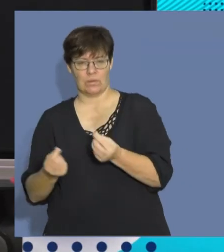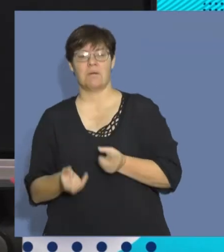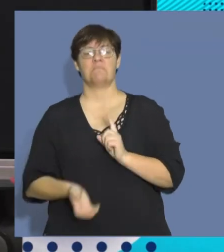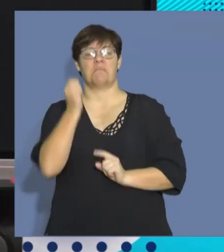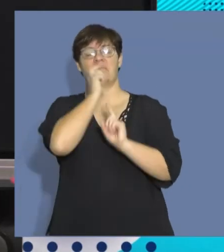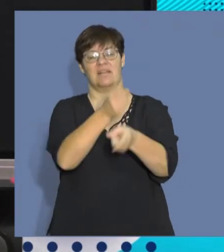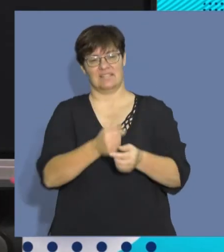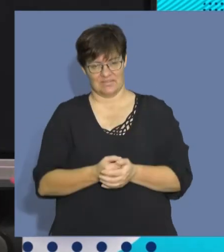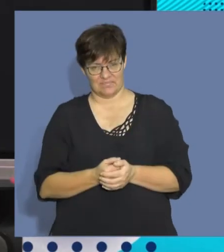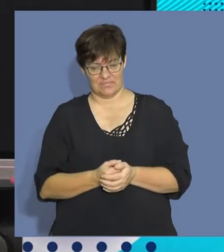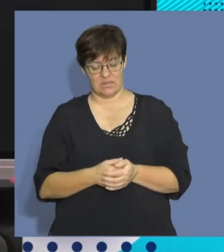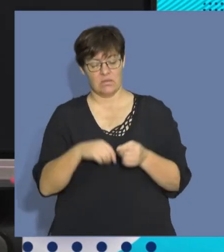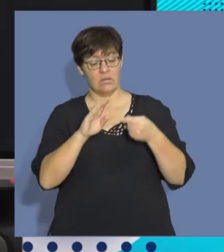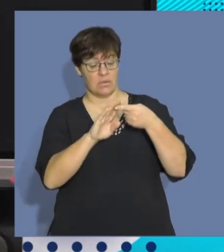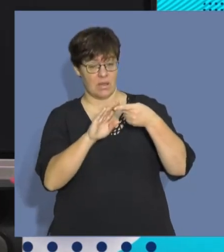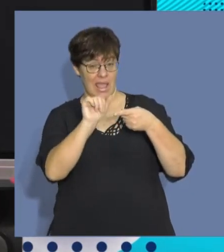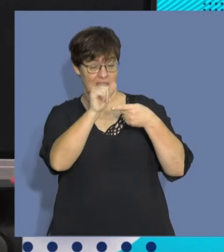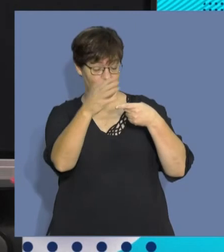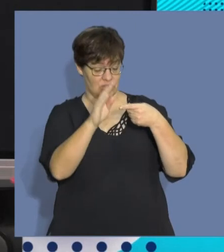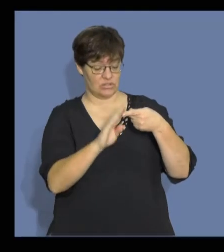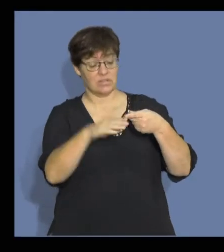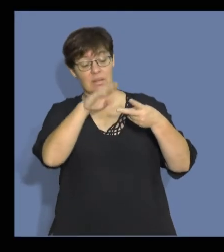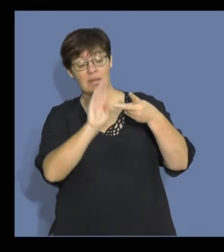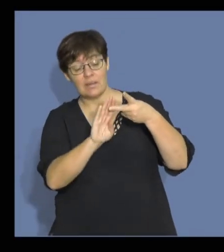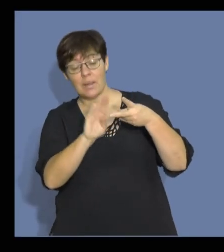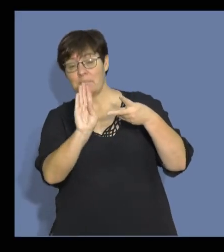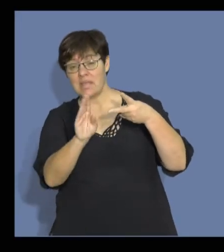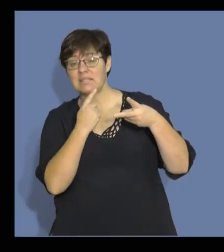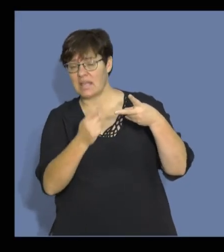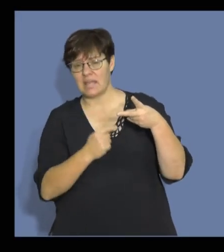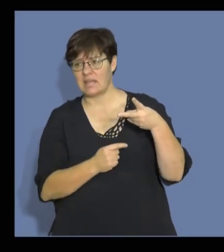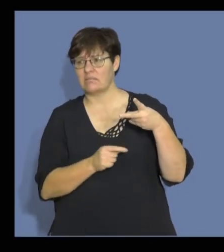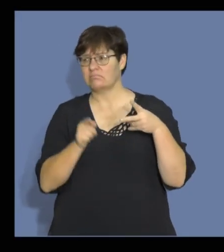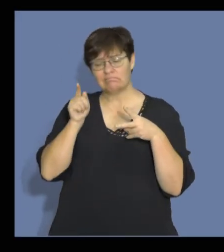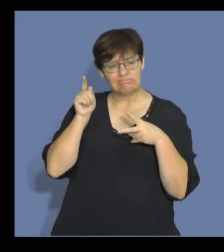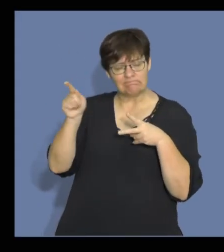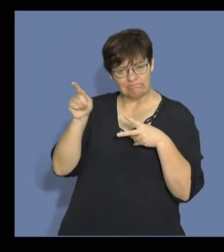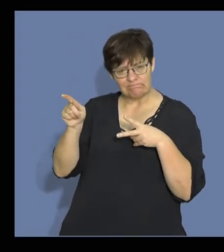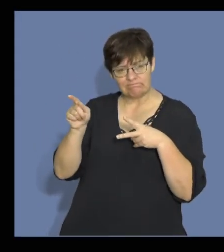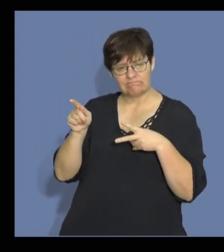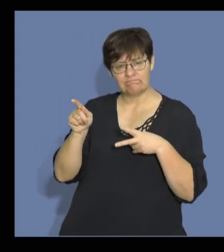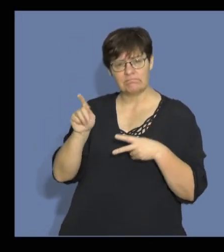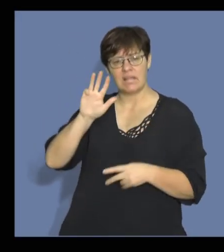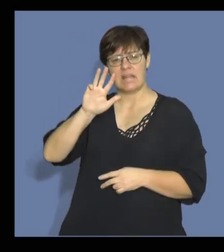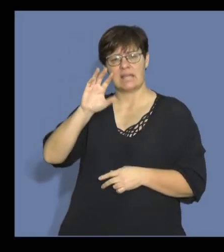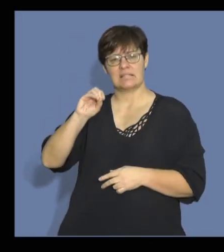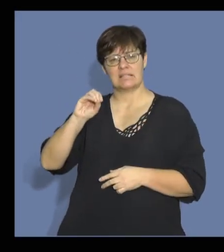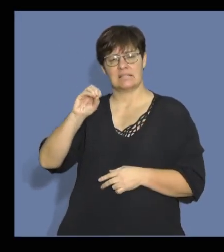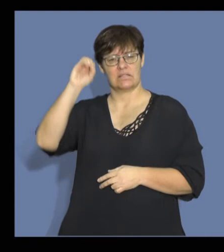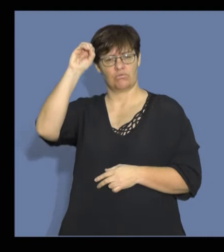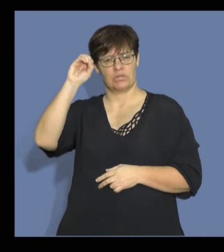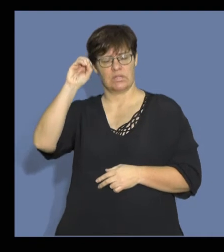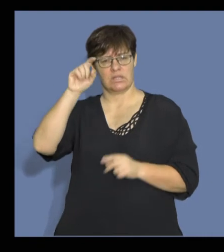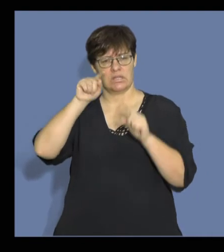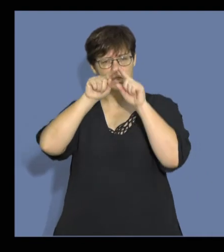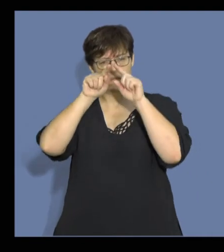move into part B of this question. And part B of this question says, show that this triangle is a right-angled